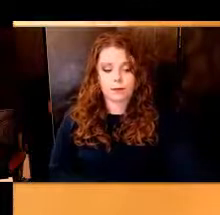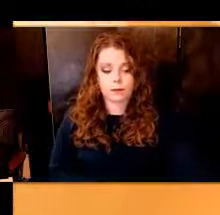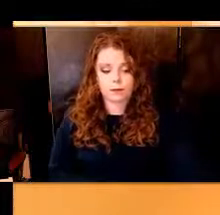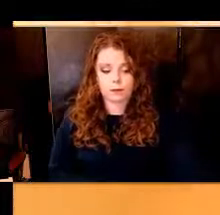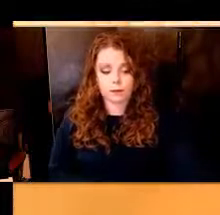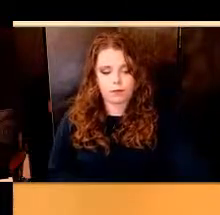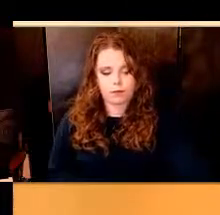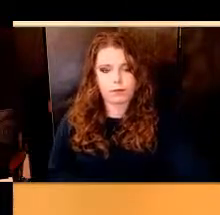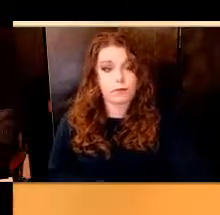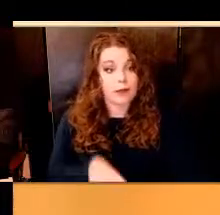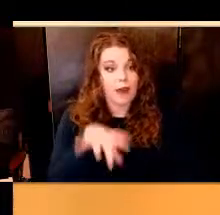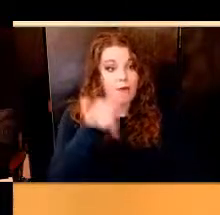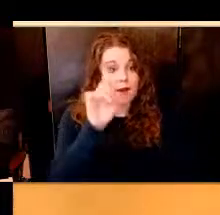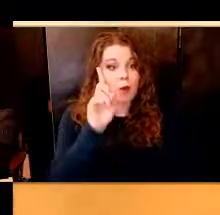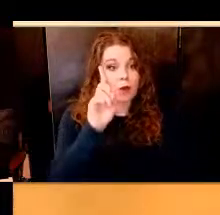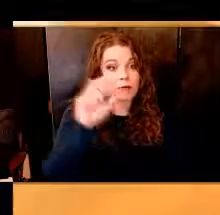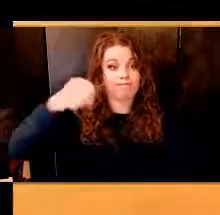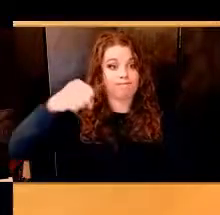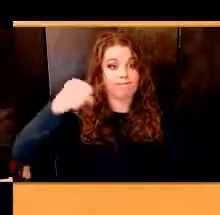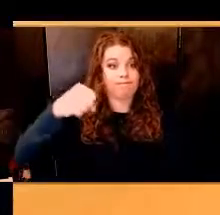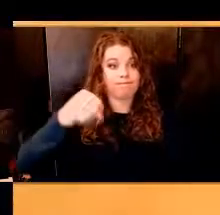I see 1 for sure.